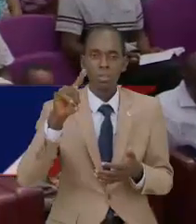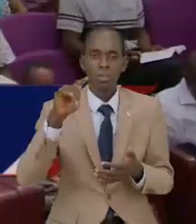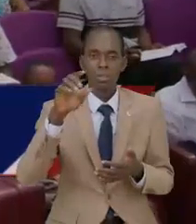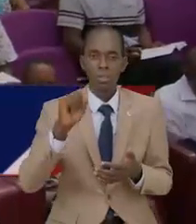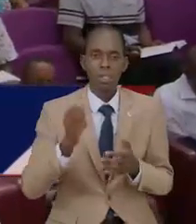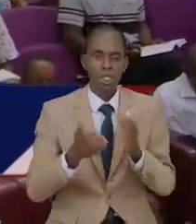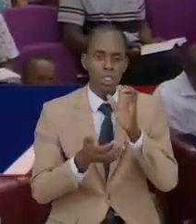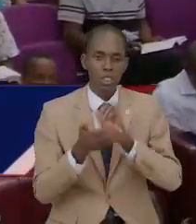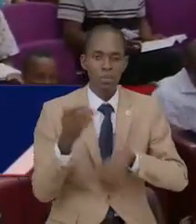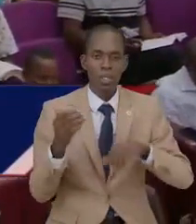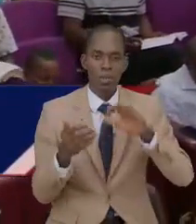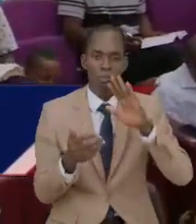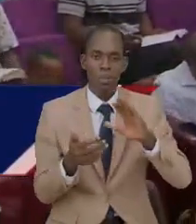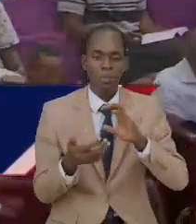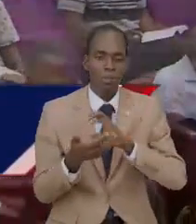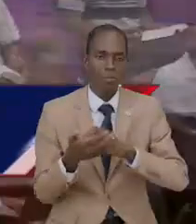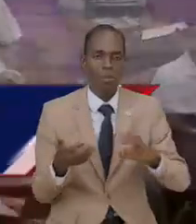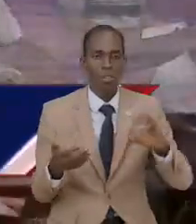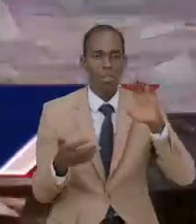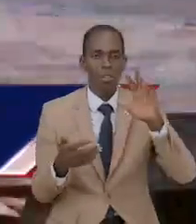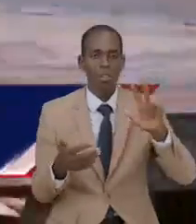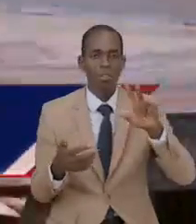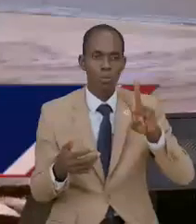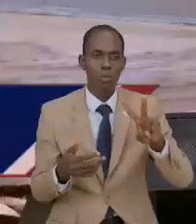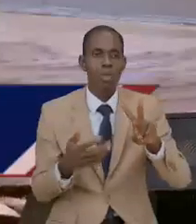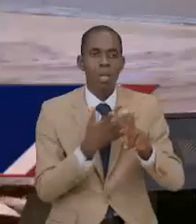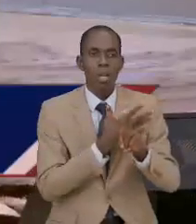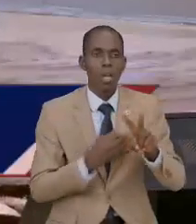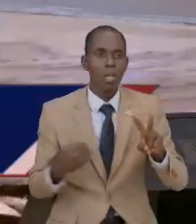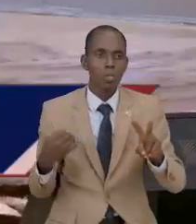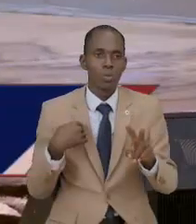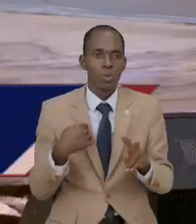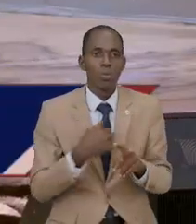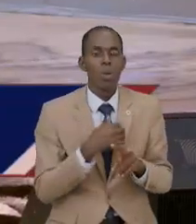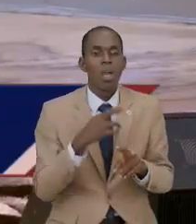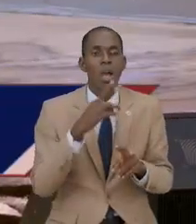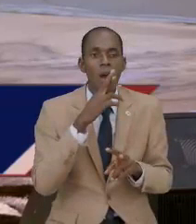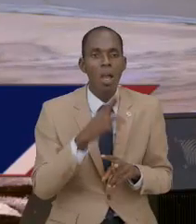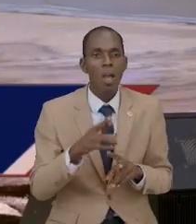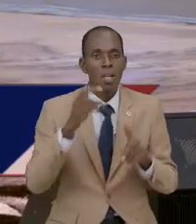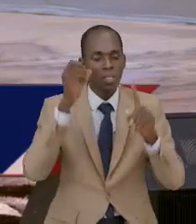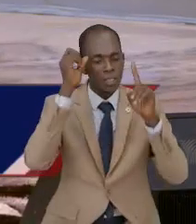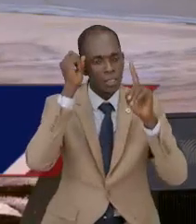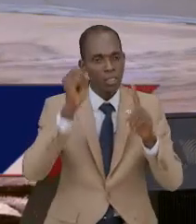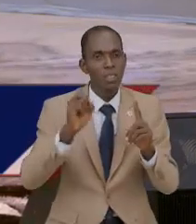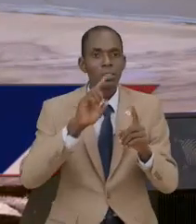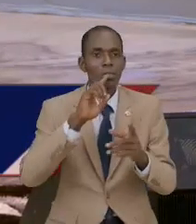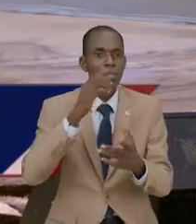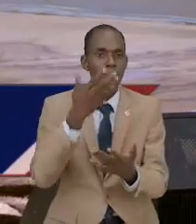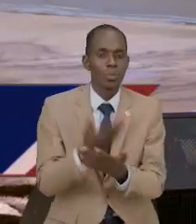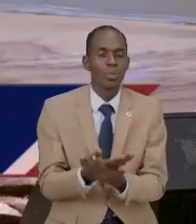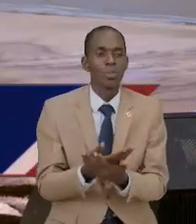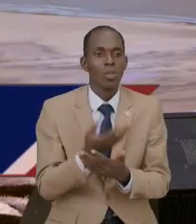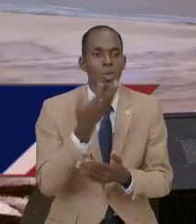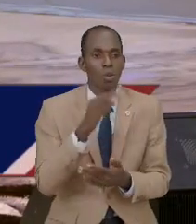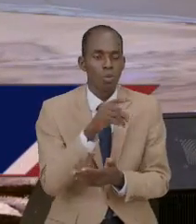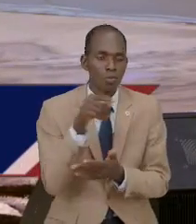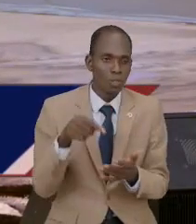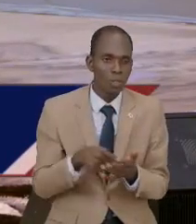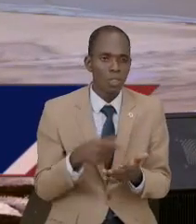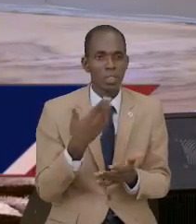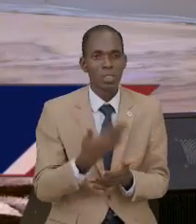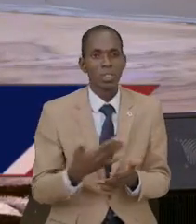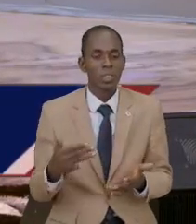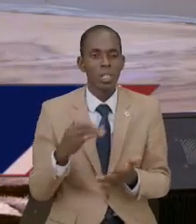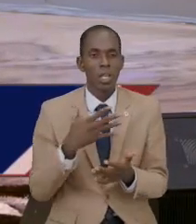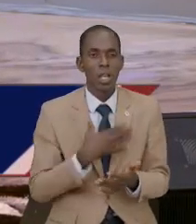chapter 5, verse 32. And we are his witnesses of these things.